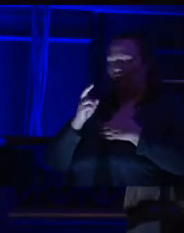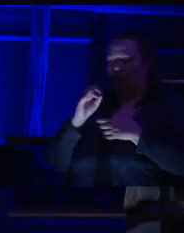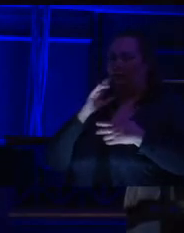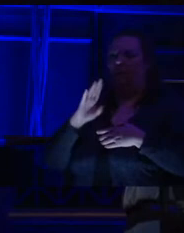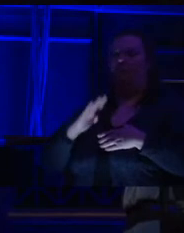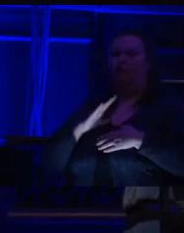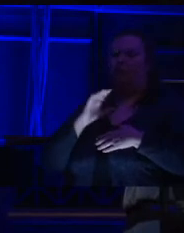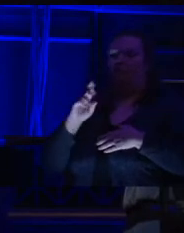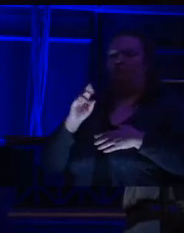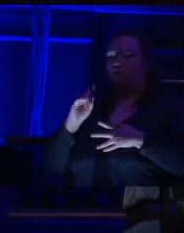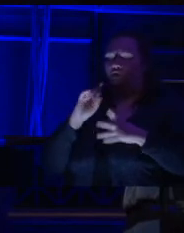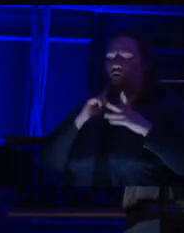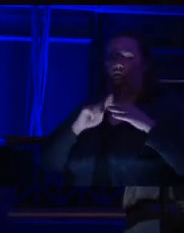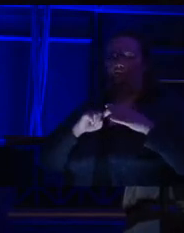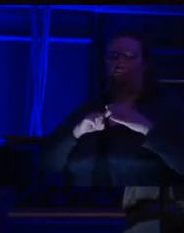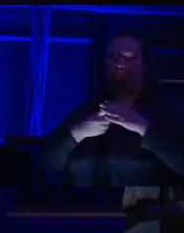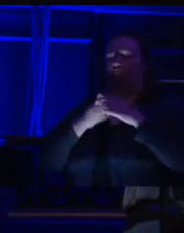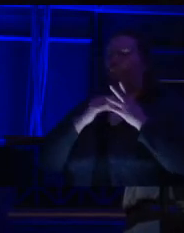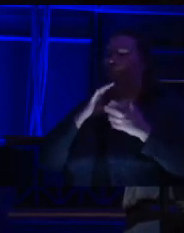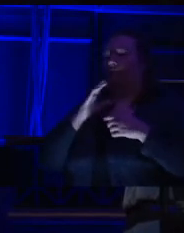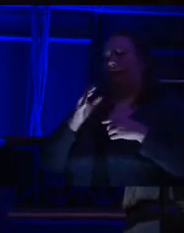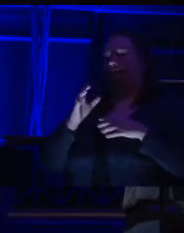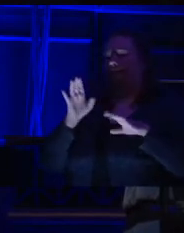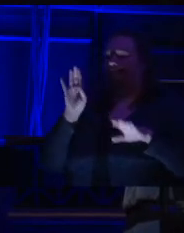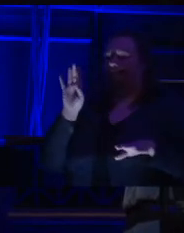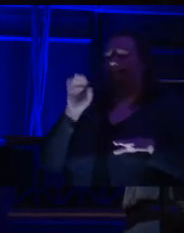initiate the installation of our president.